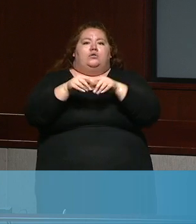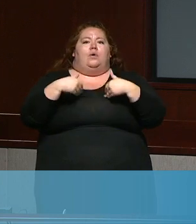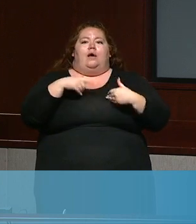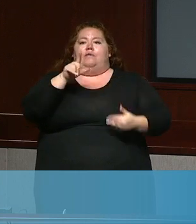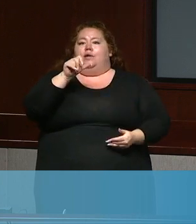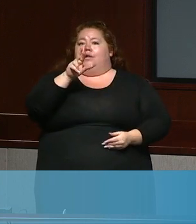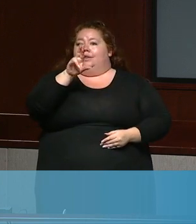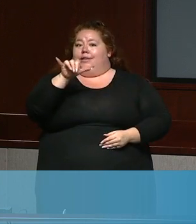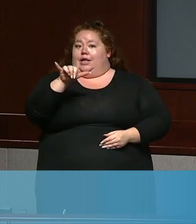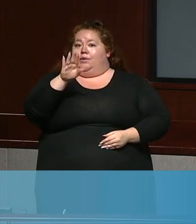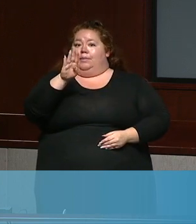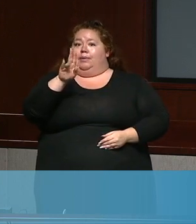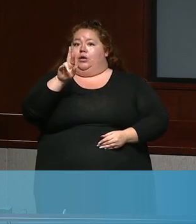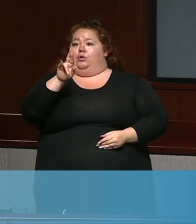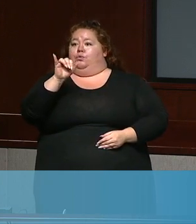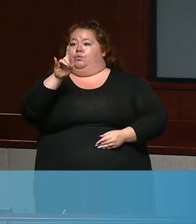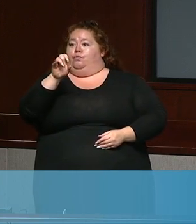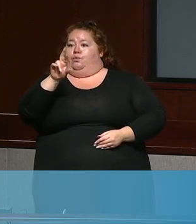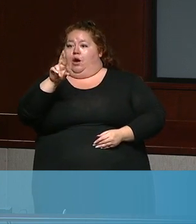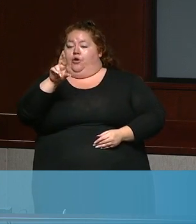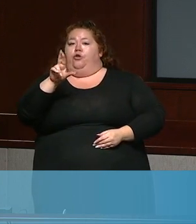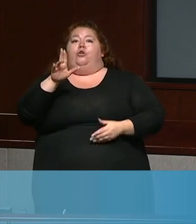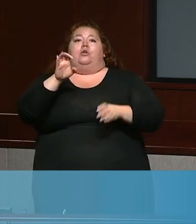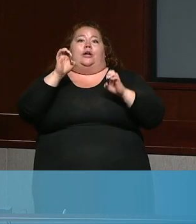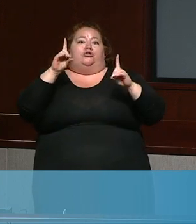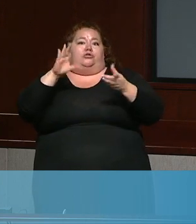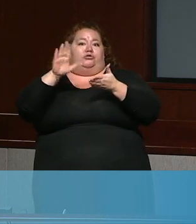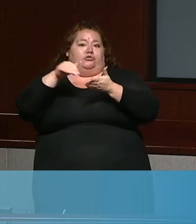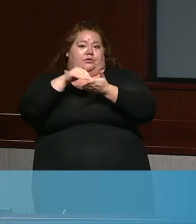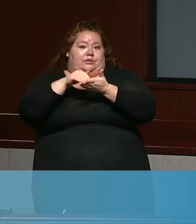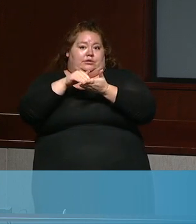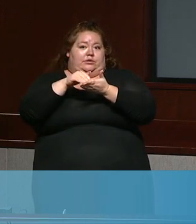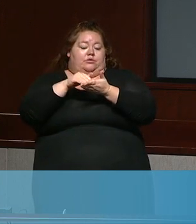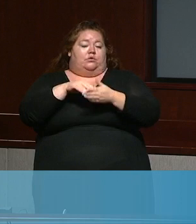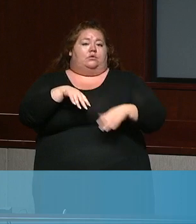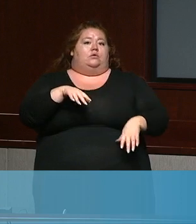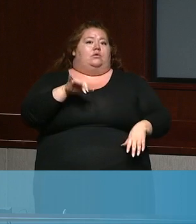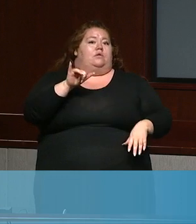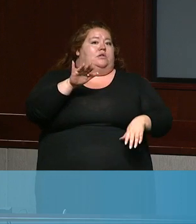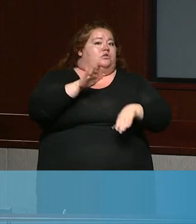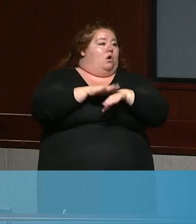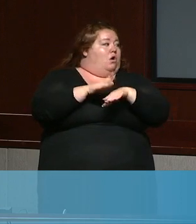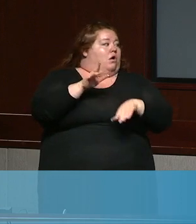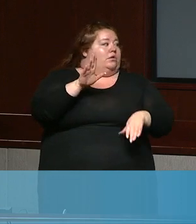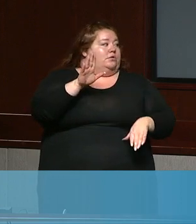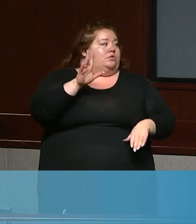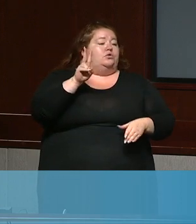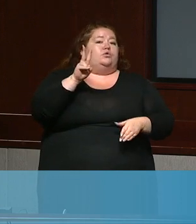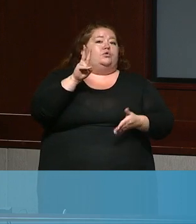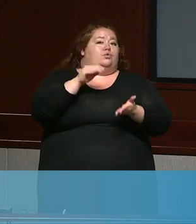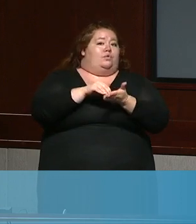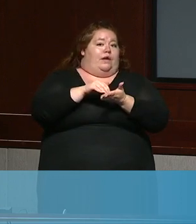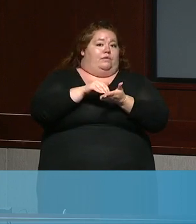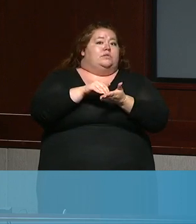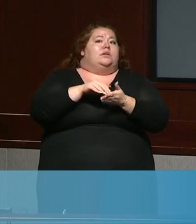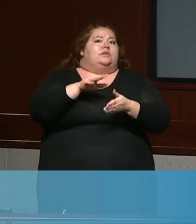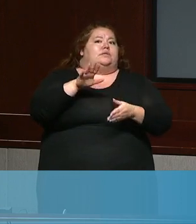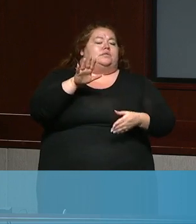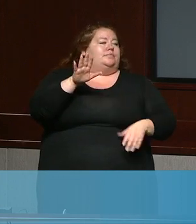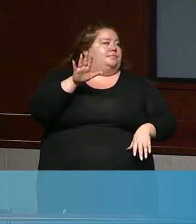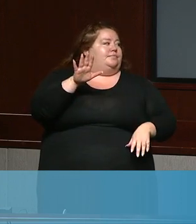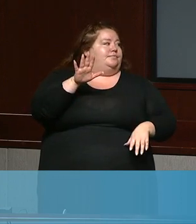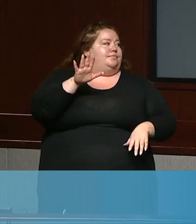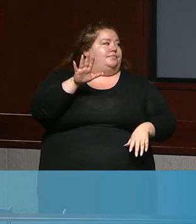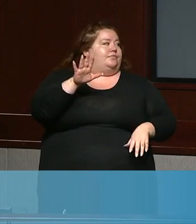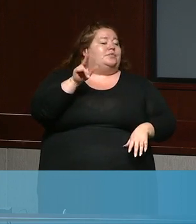at 2000 K Street on October 5th, which is next Monday. And on the 6th and 7th, it will be